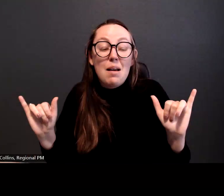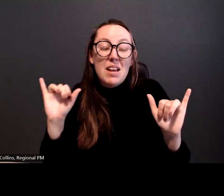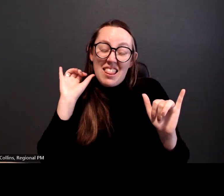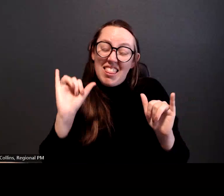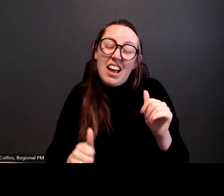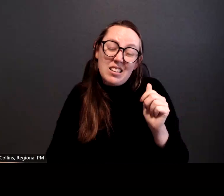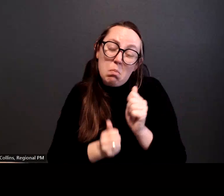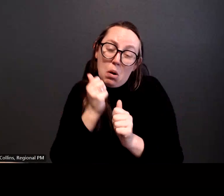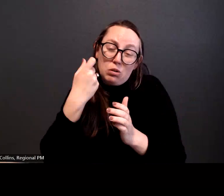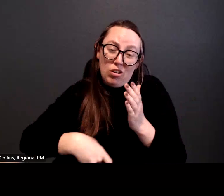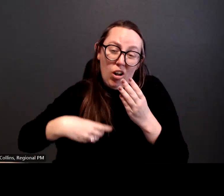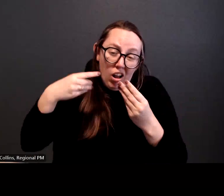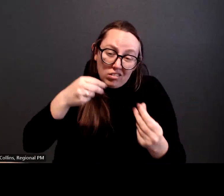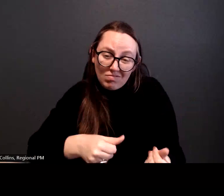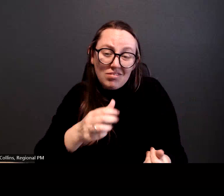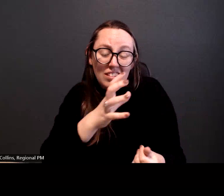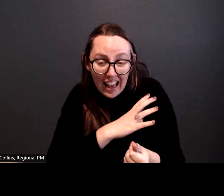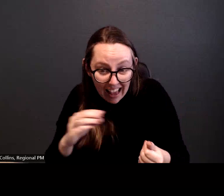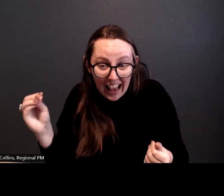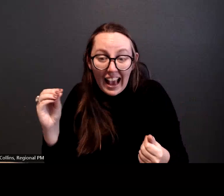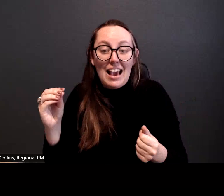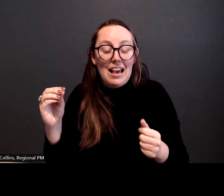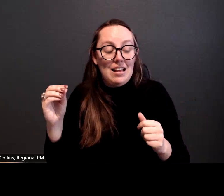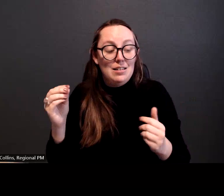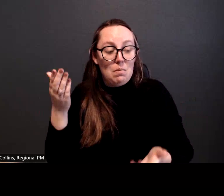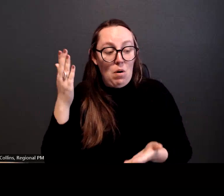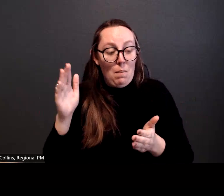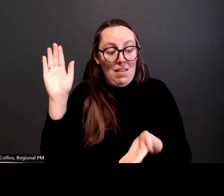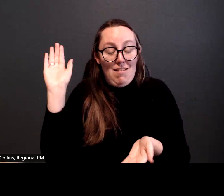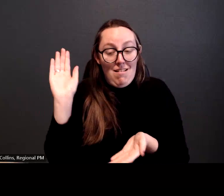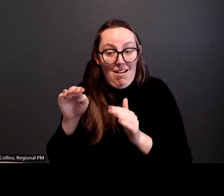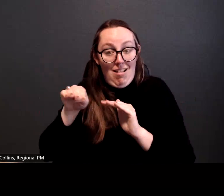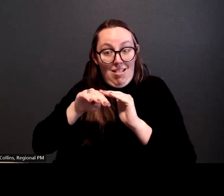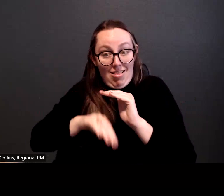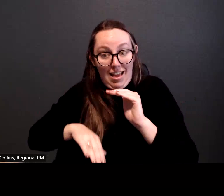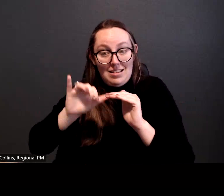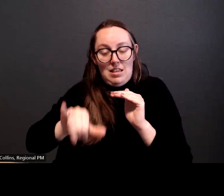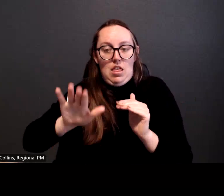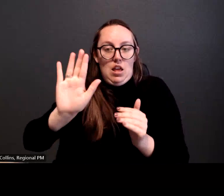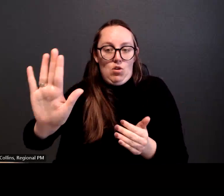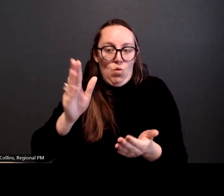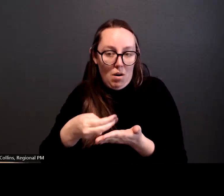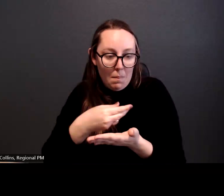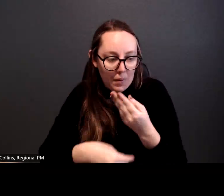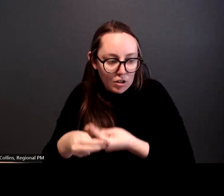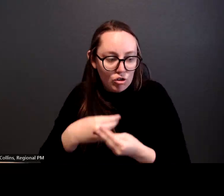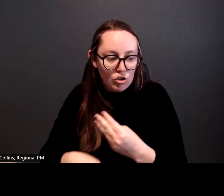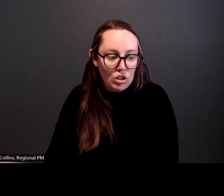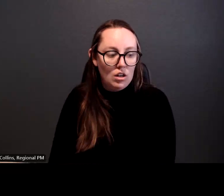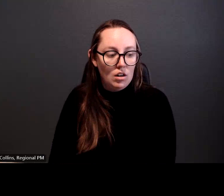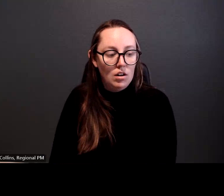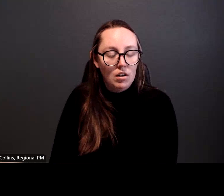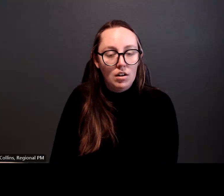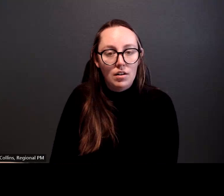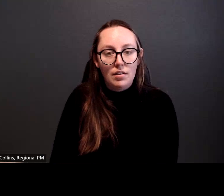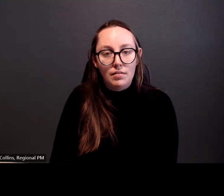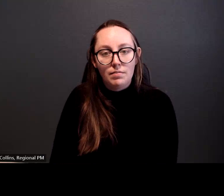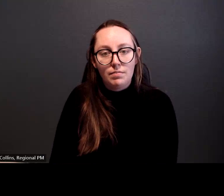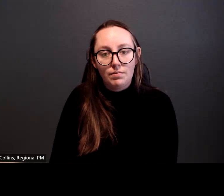budget. So you wouldn't have all the pole make ready costs. You wouldn't have all the